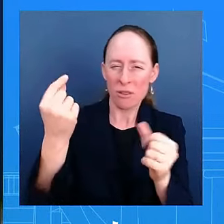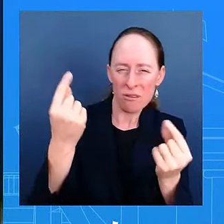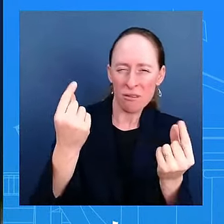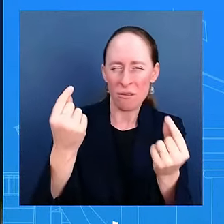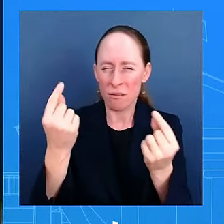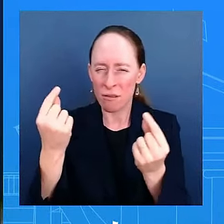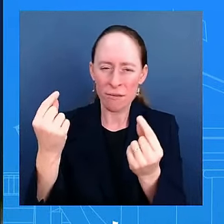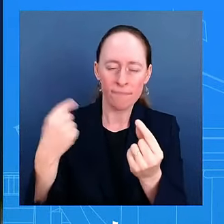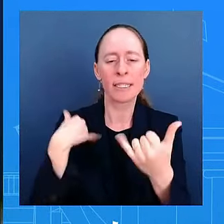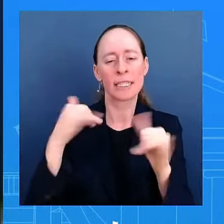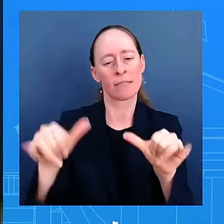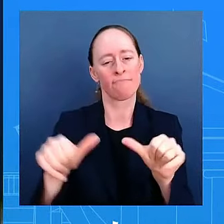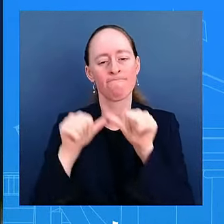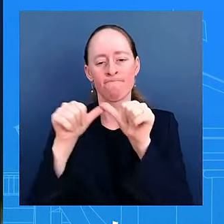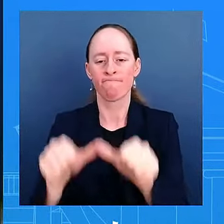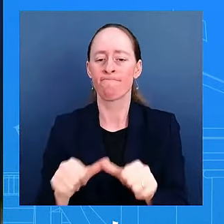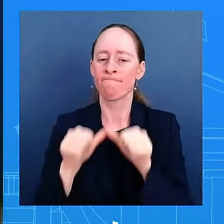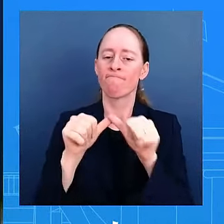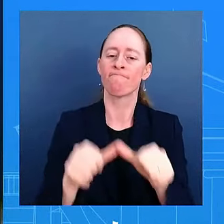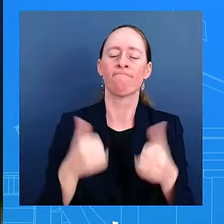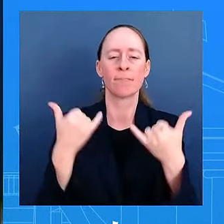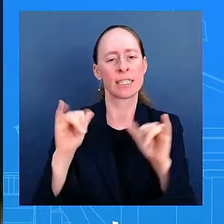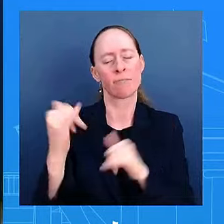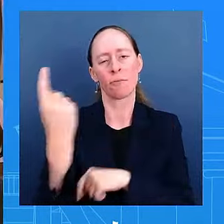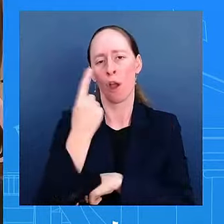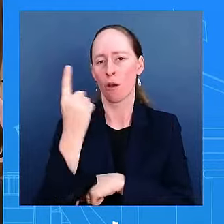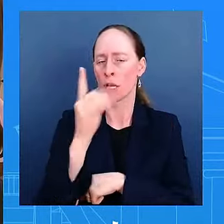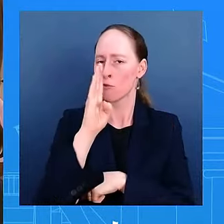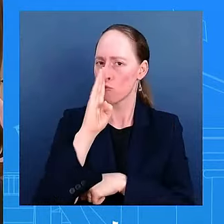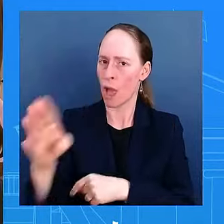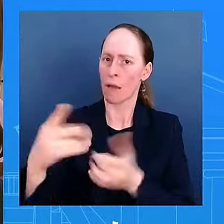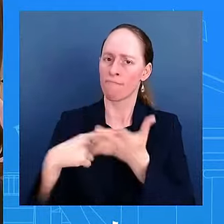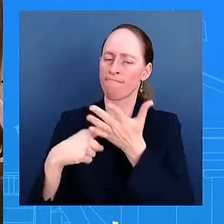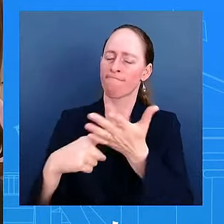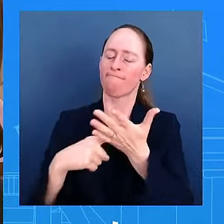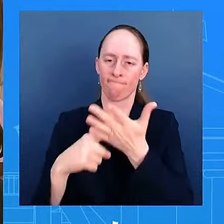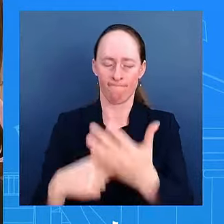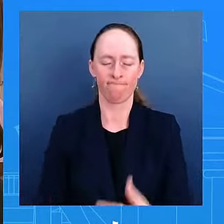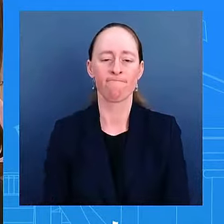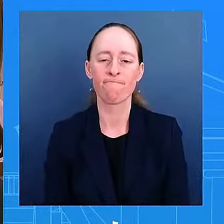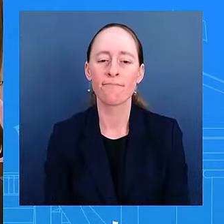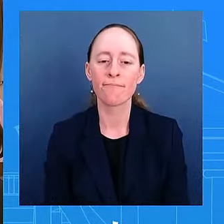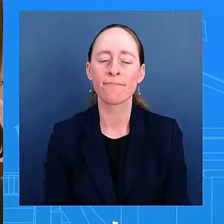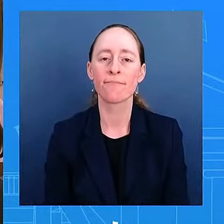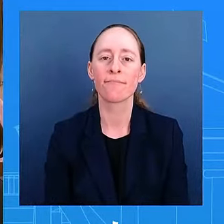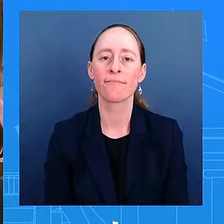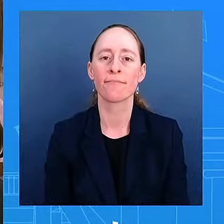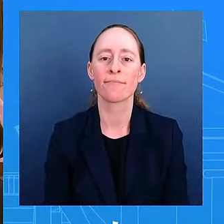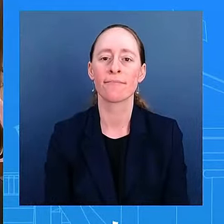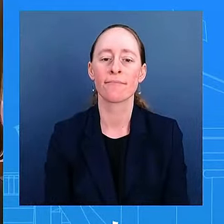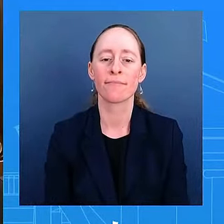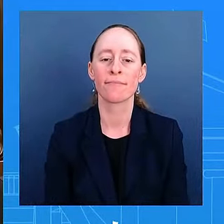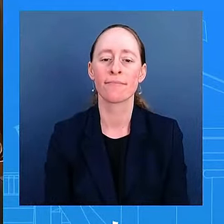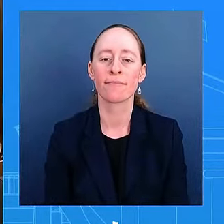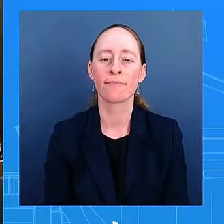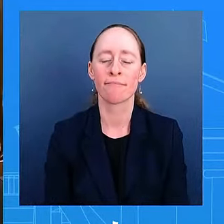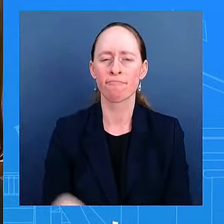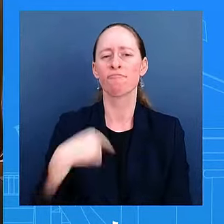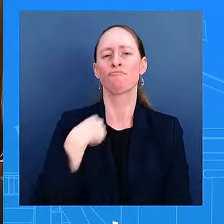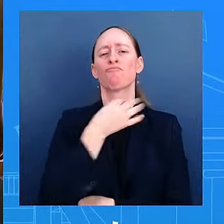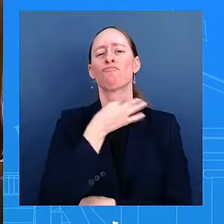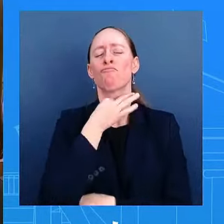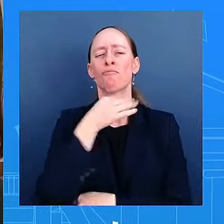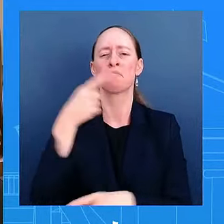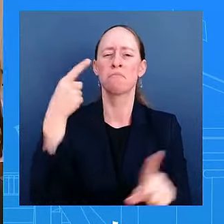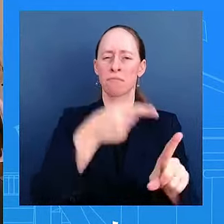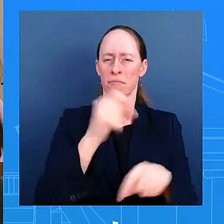again, very direct conversations with them. And if I may just quickly on Taiwan, Corinne, in response to Taiwan National Day celebrations,